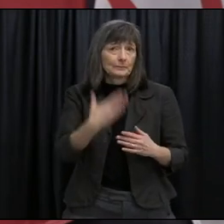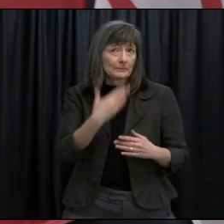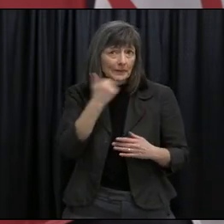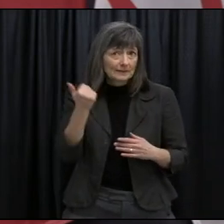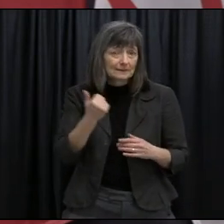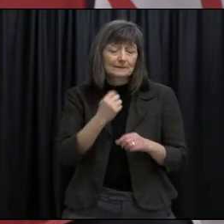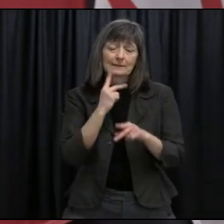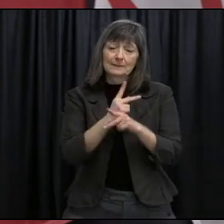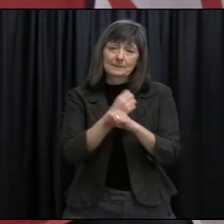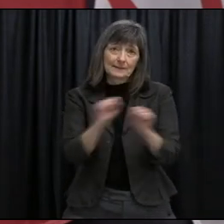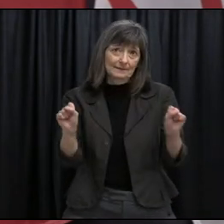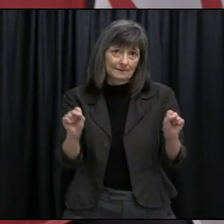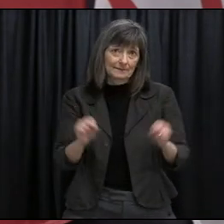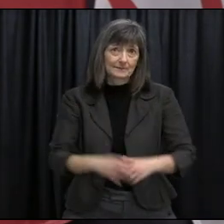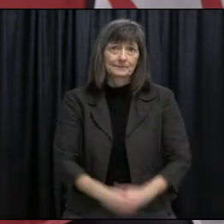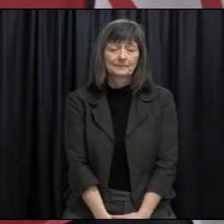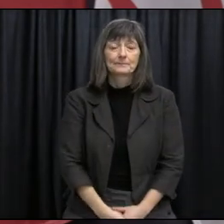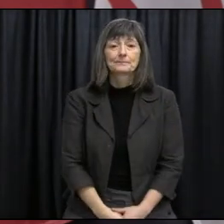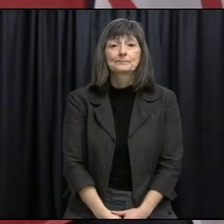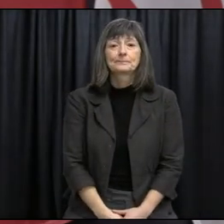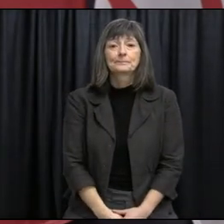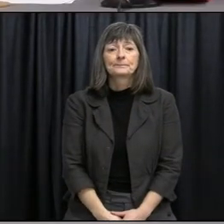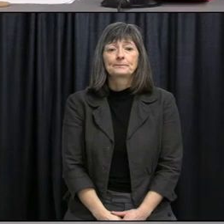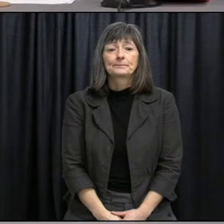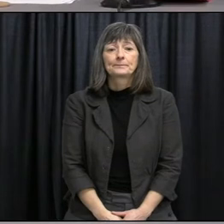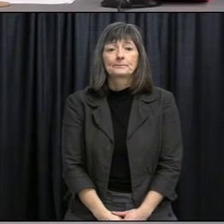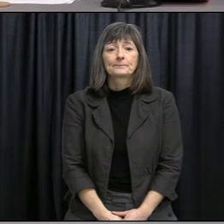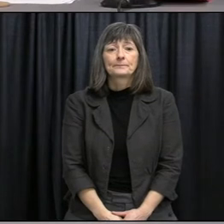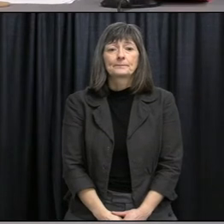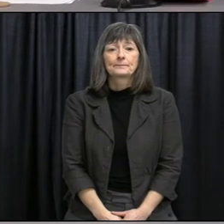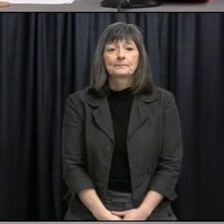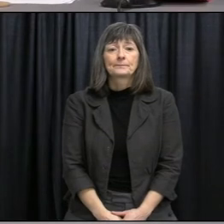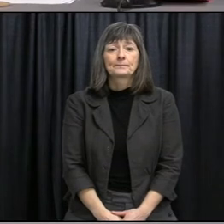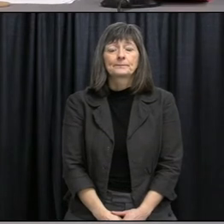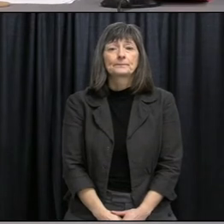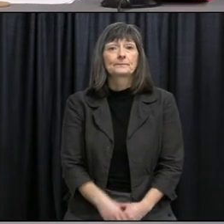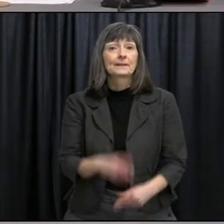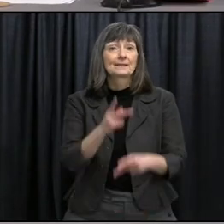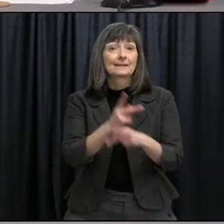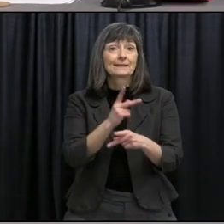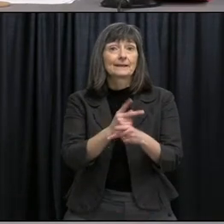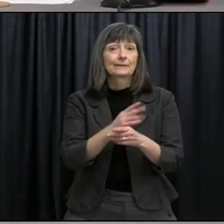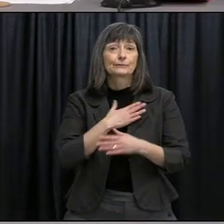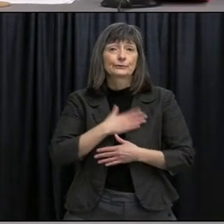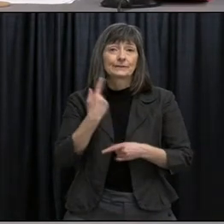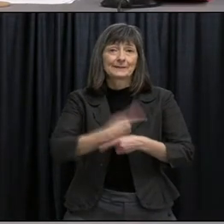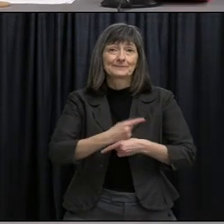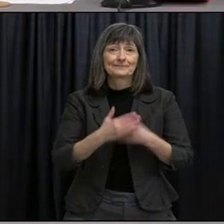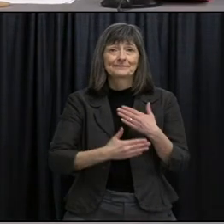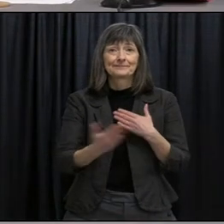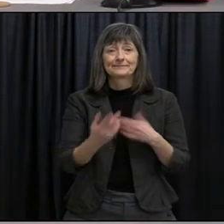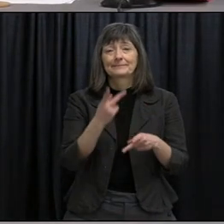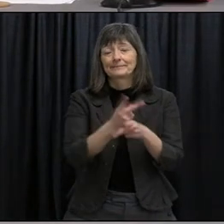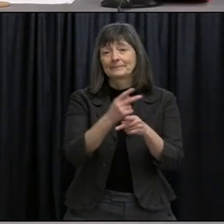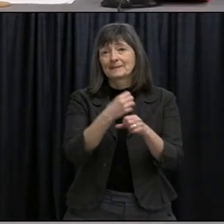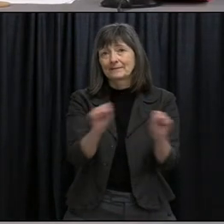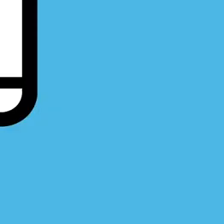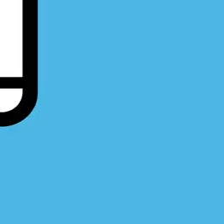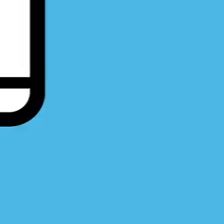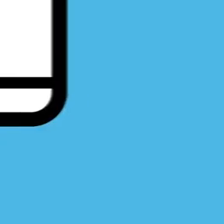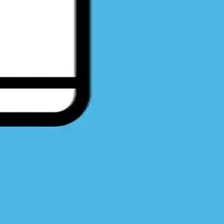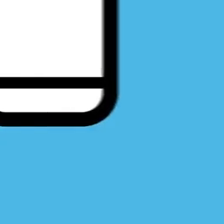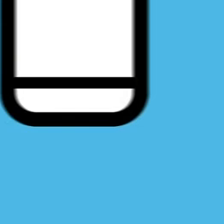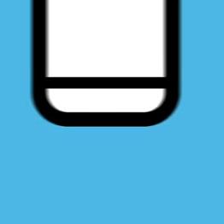Please stay safe. Thank you, Minister. Take care, everyone, and enjoy the rest of your day. Stay safe. Thank